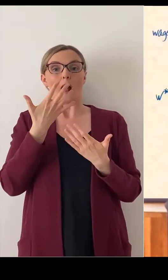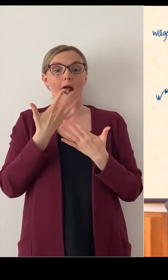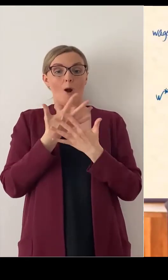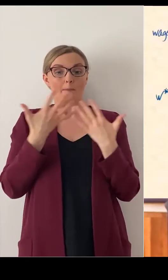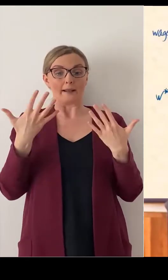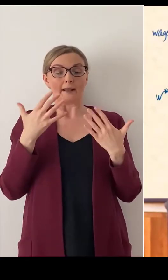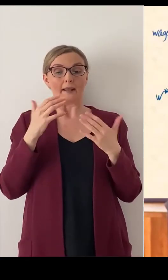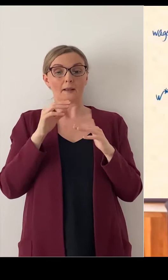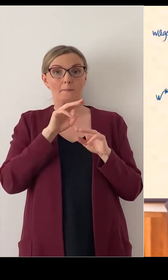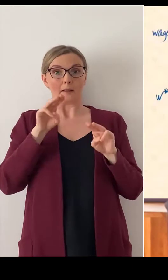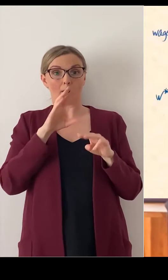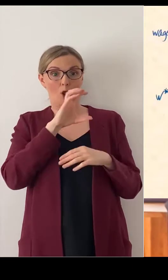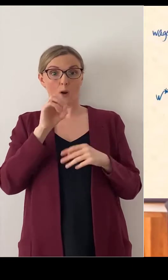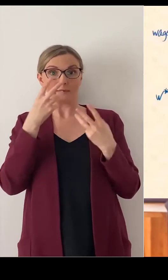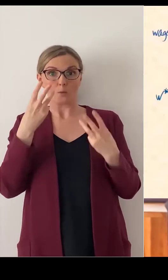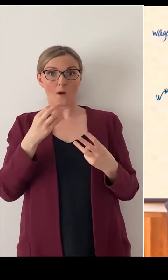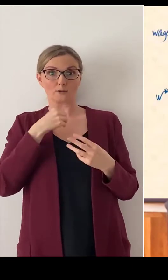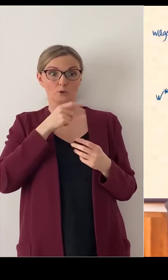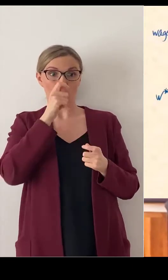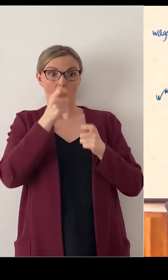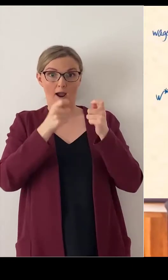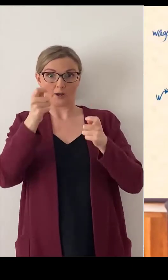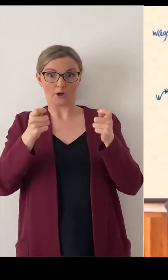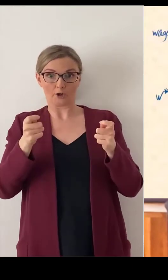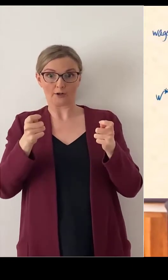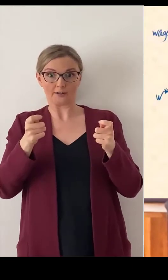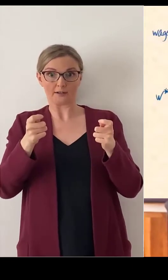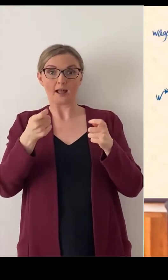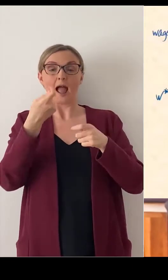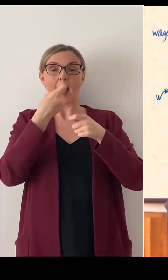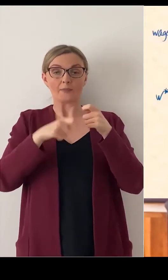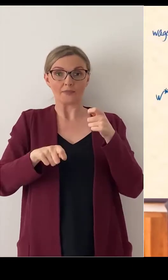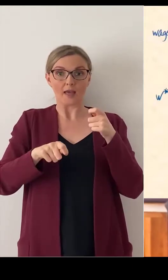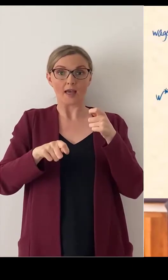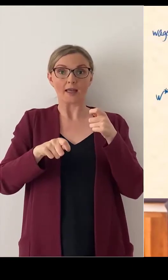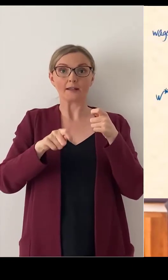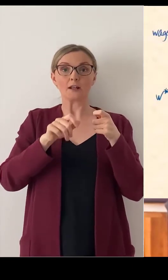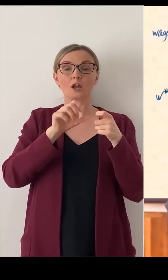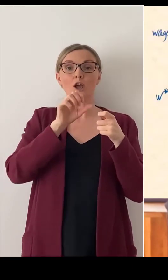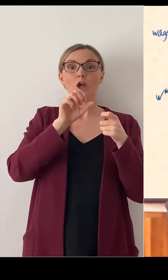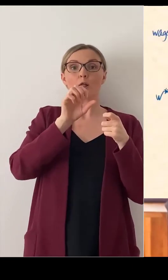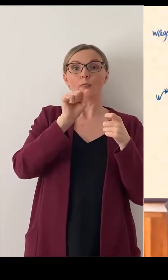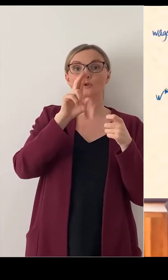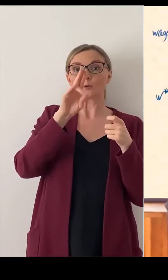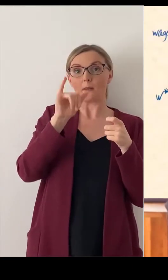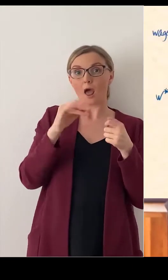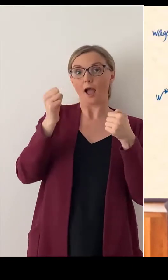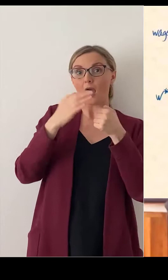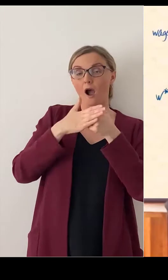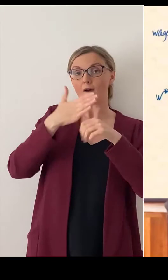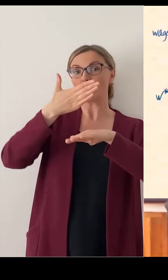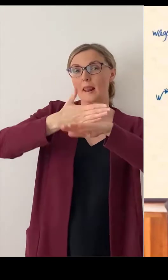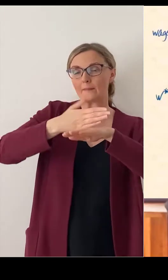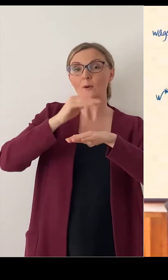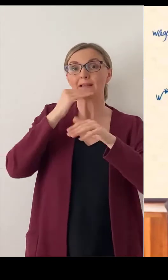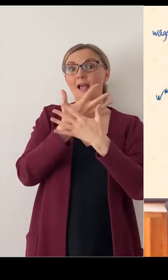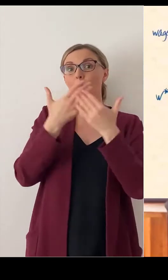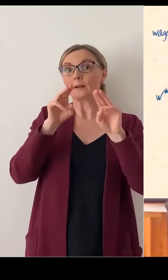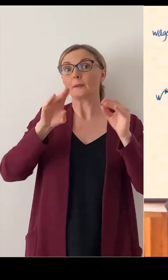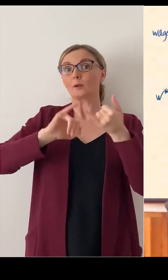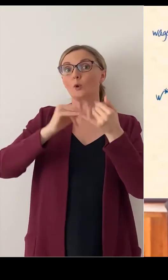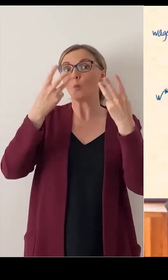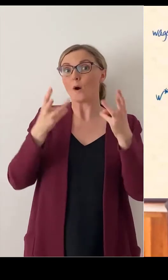to hire, and the quantity supplied of labor, the number of people who want to work,